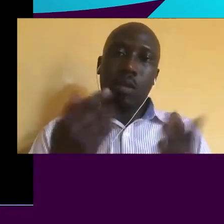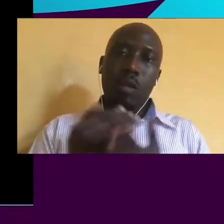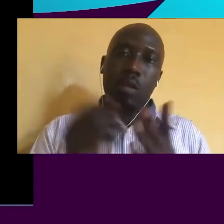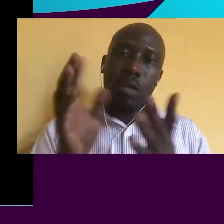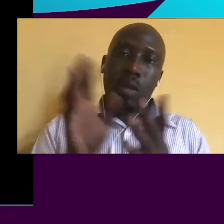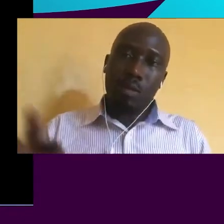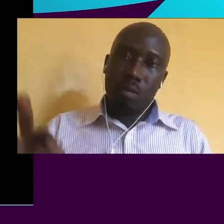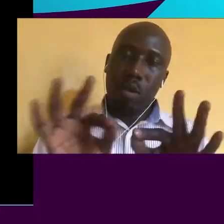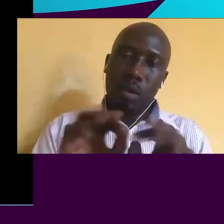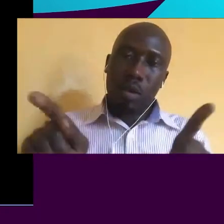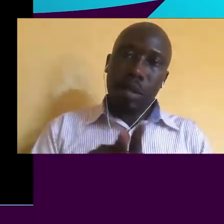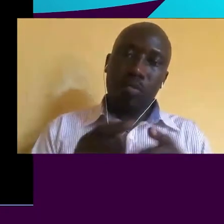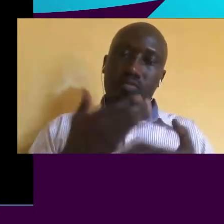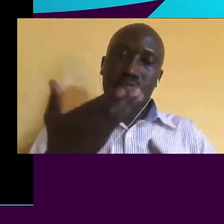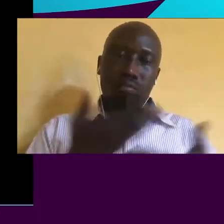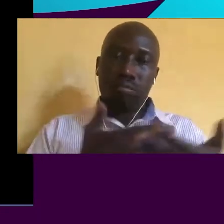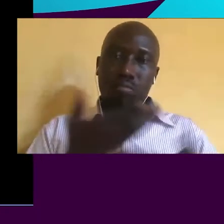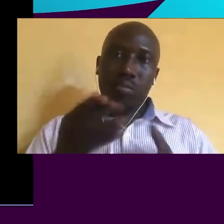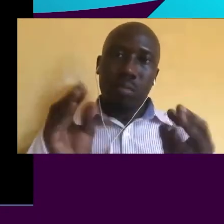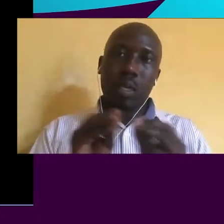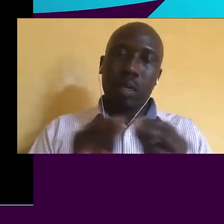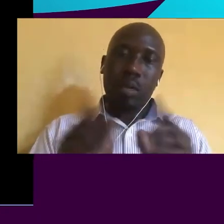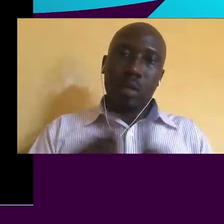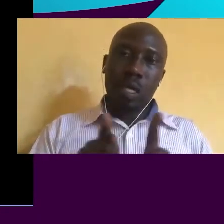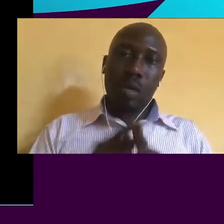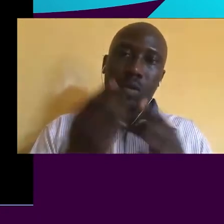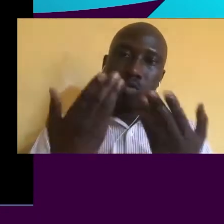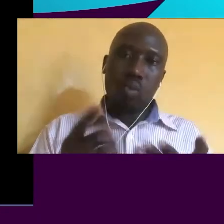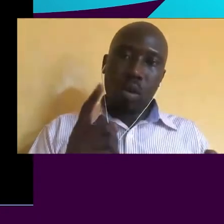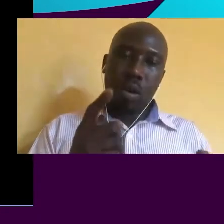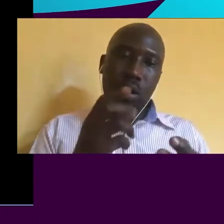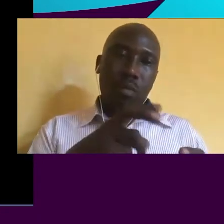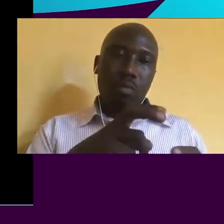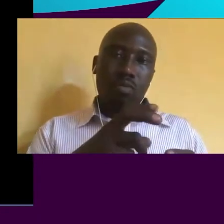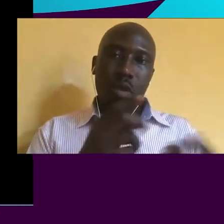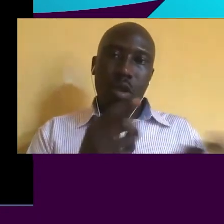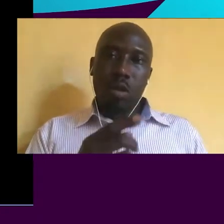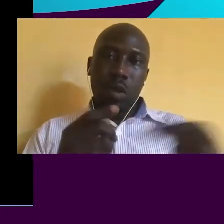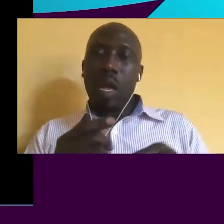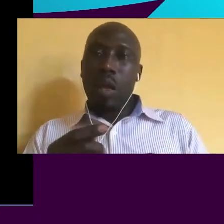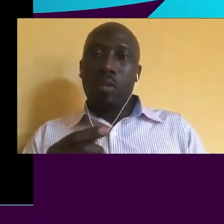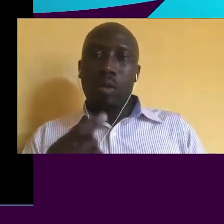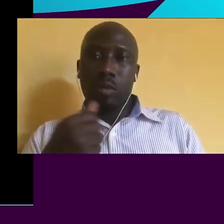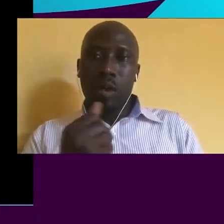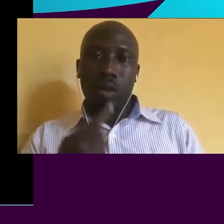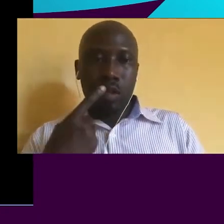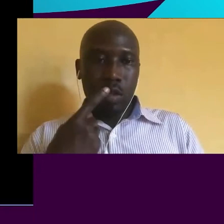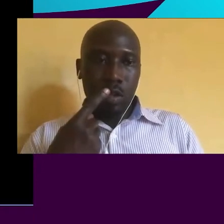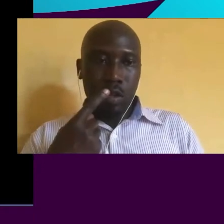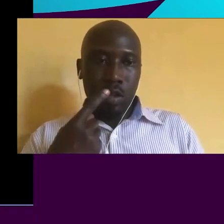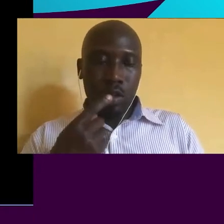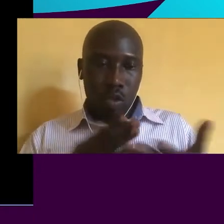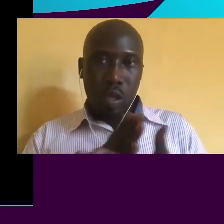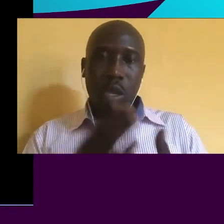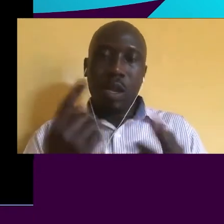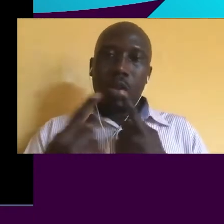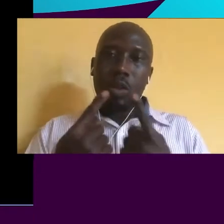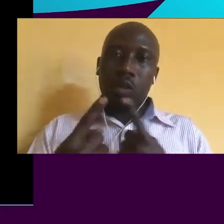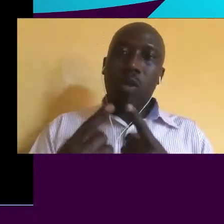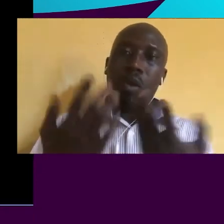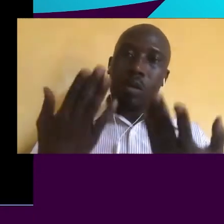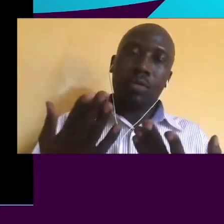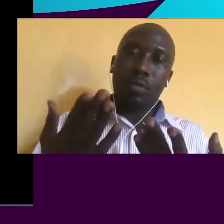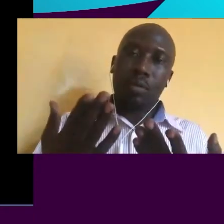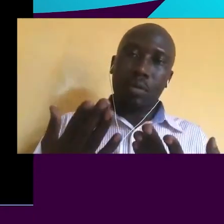engagement, I've reserved time to come out and ensure that we talk to the general stakeholders. I'd like